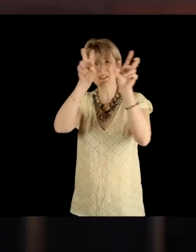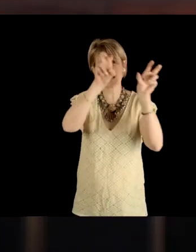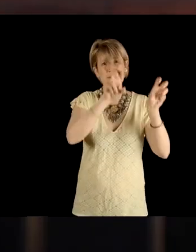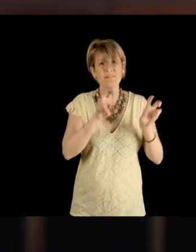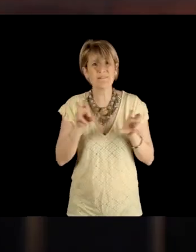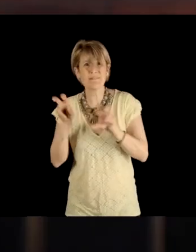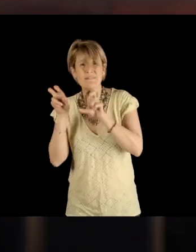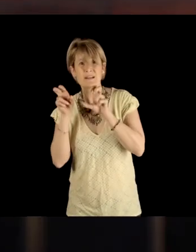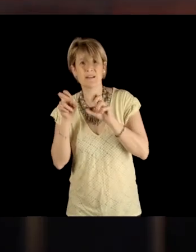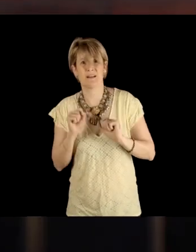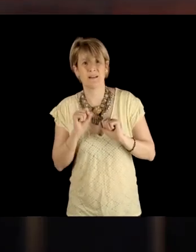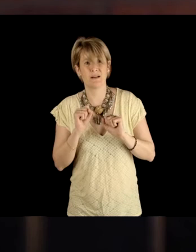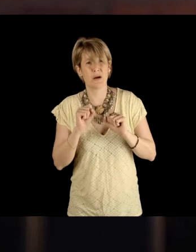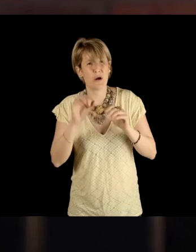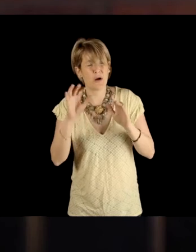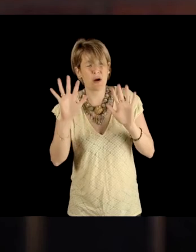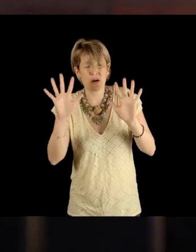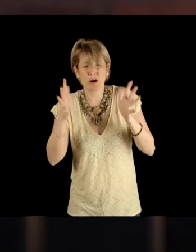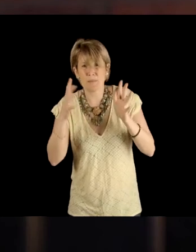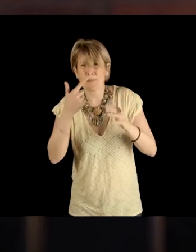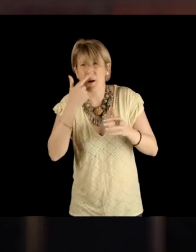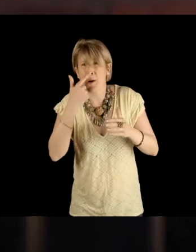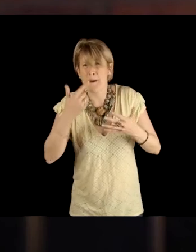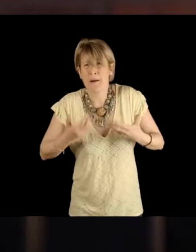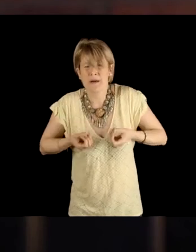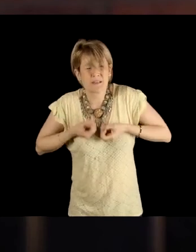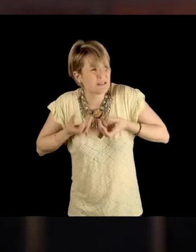I would like you all to write your observation.